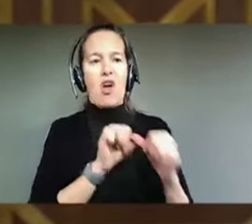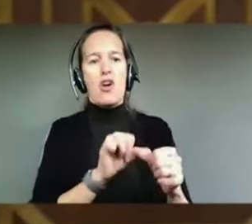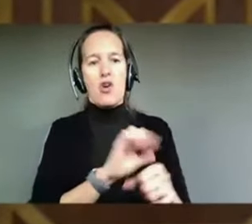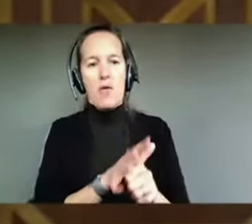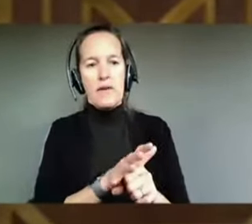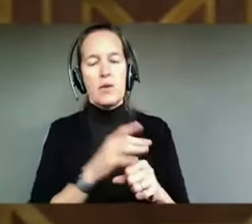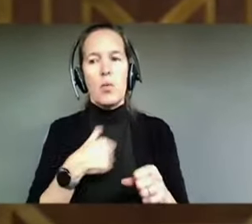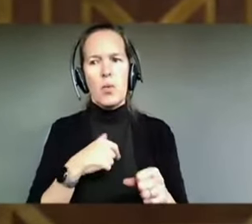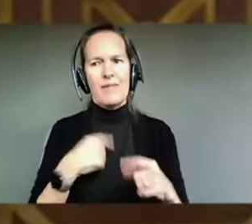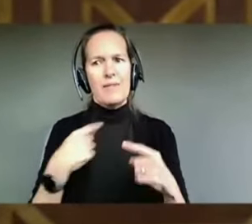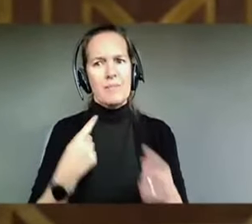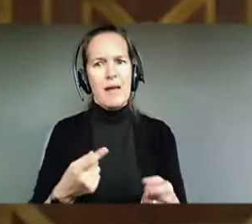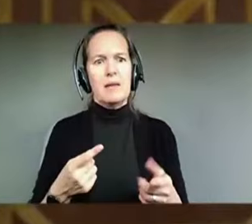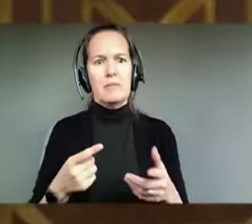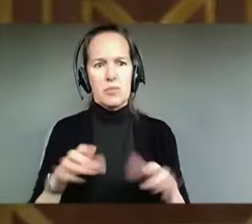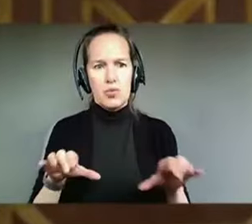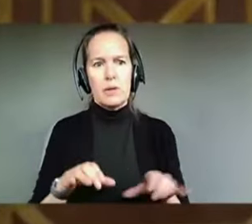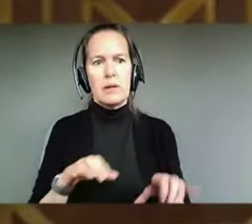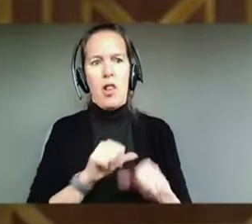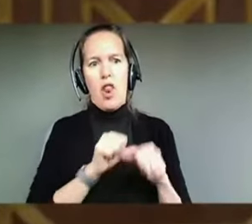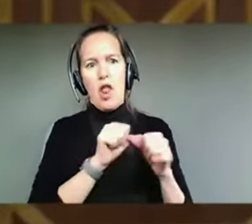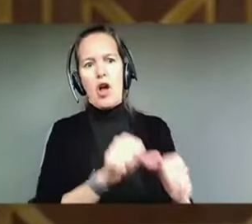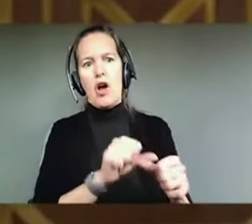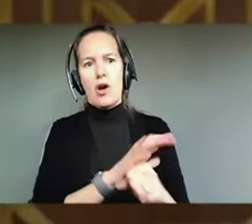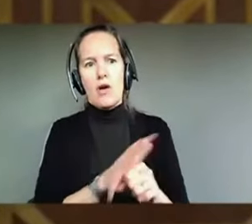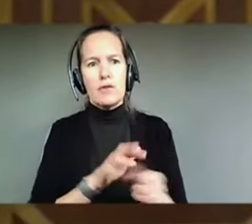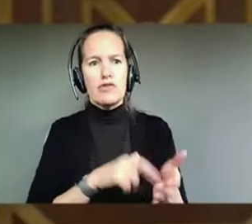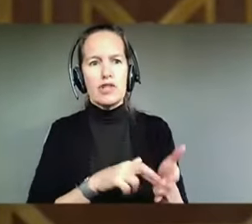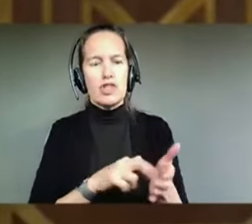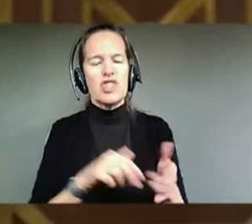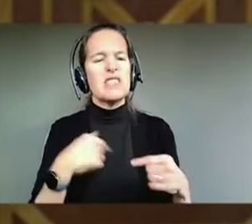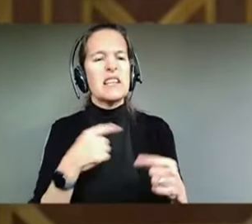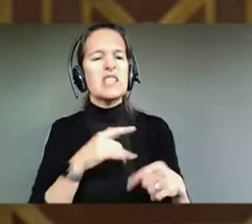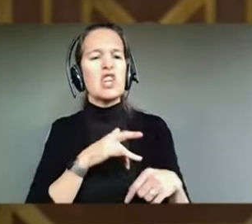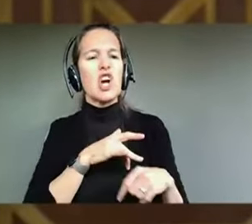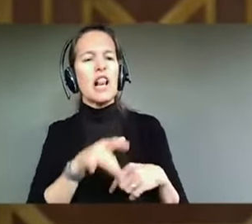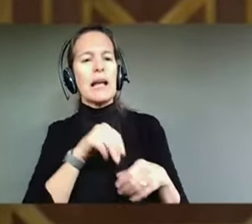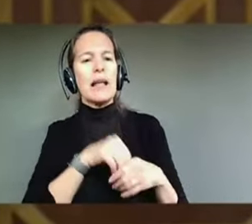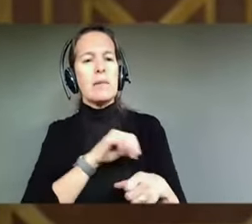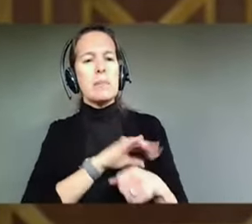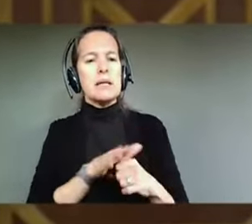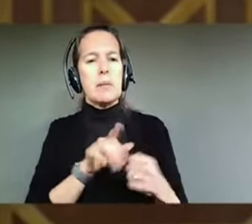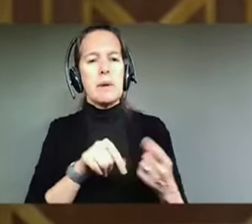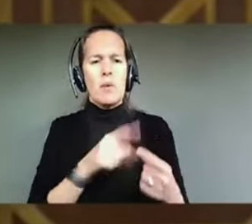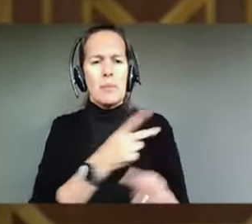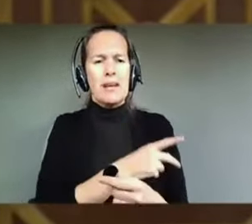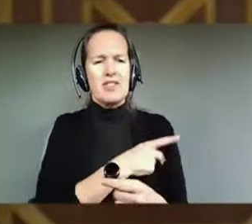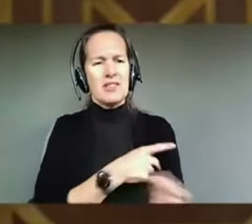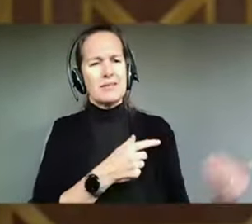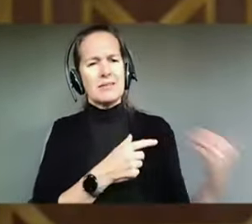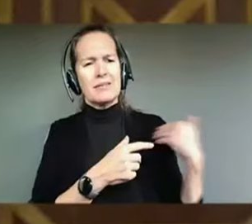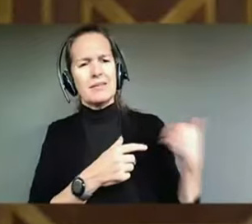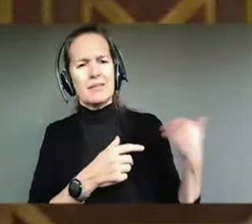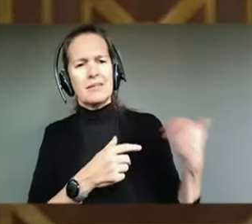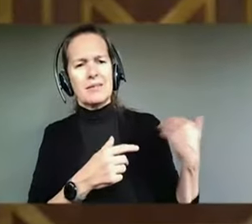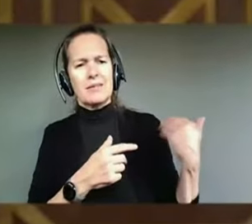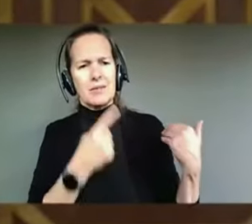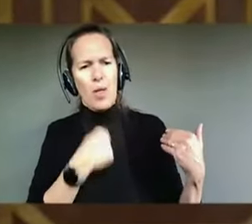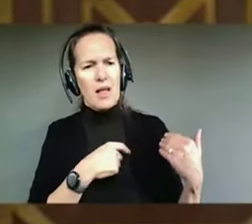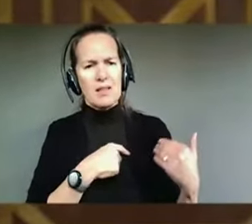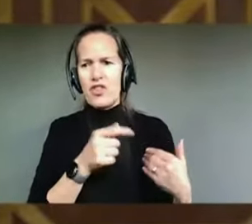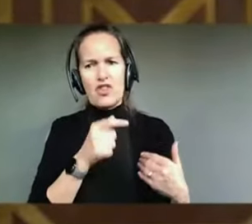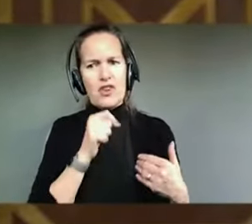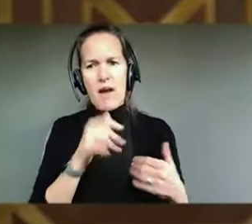long COVID research since the early days of the pandemic, when patients started telling us that they're not fully recovering from